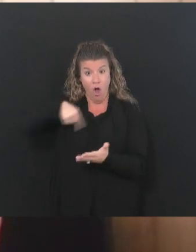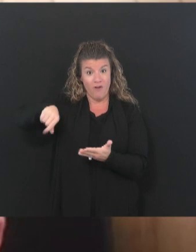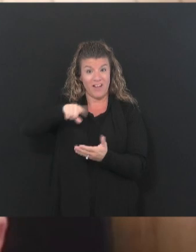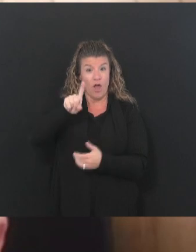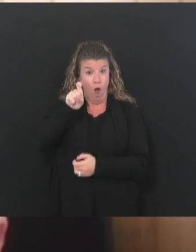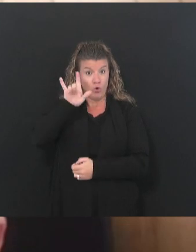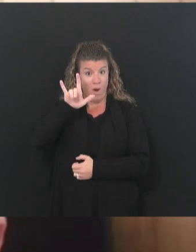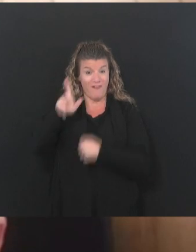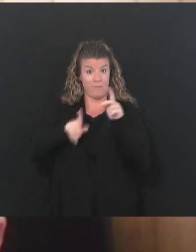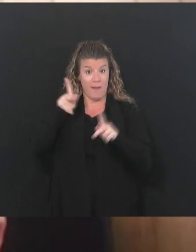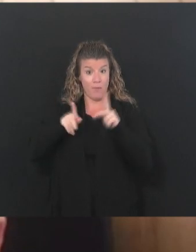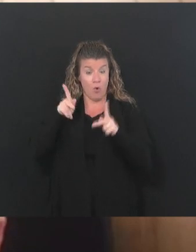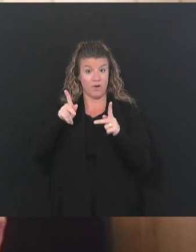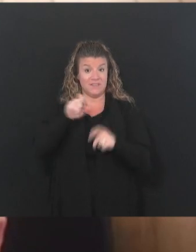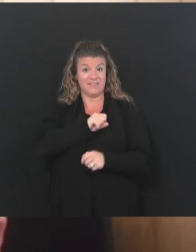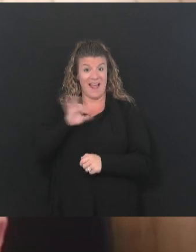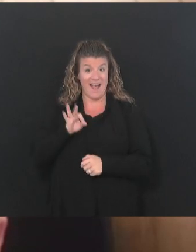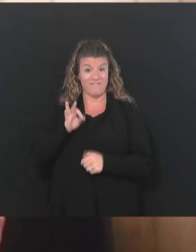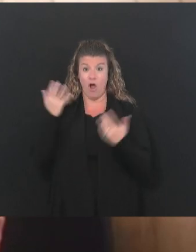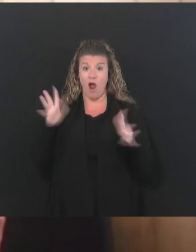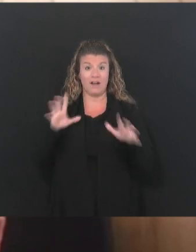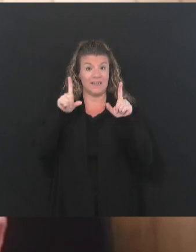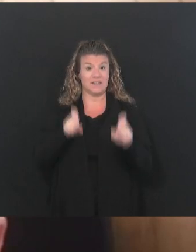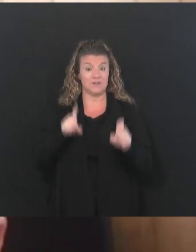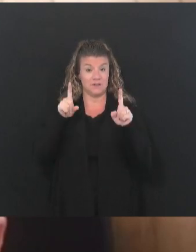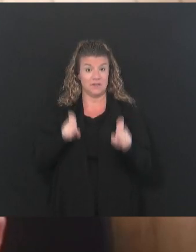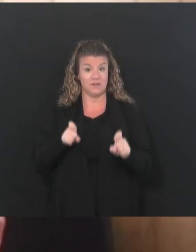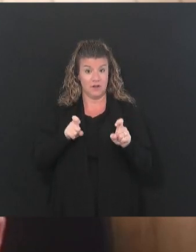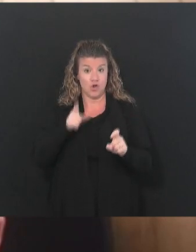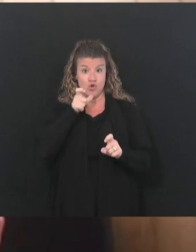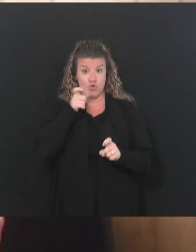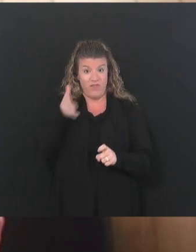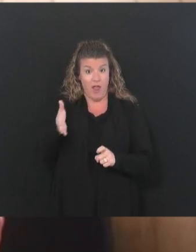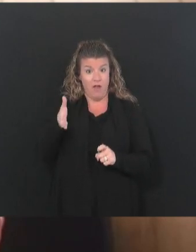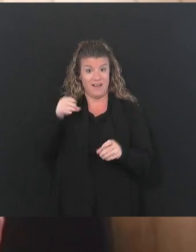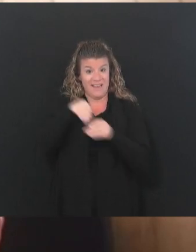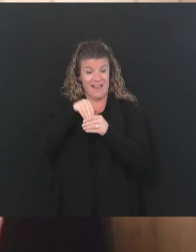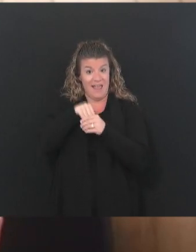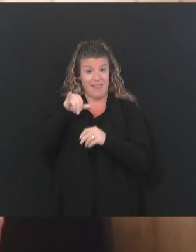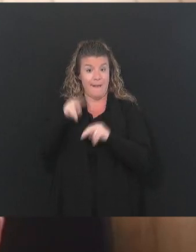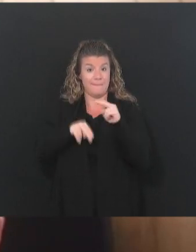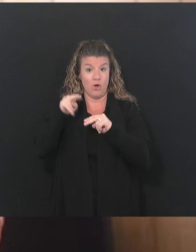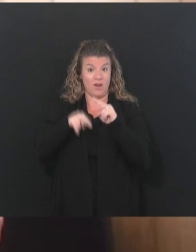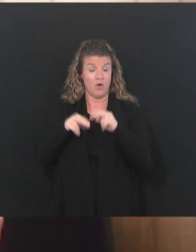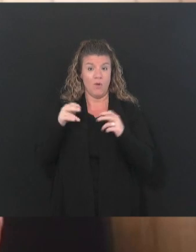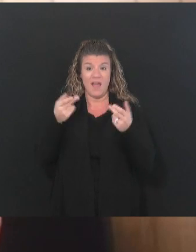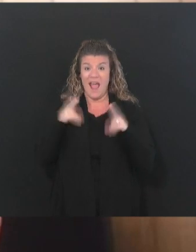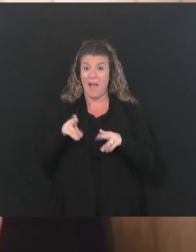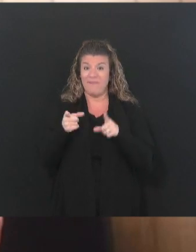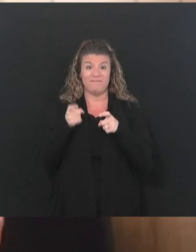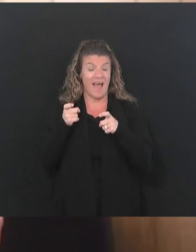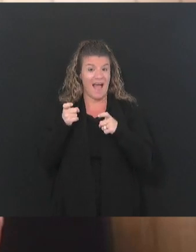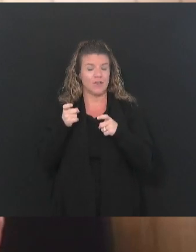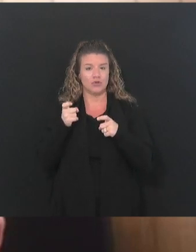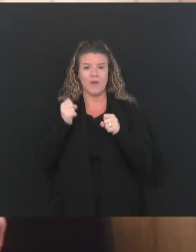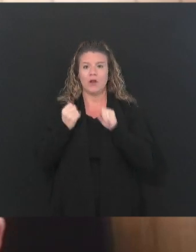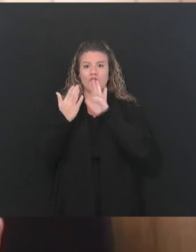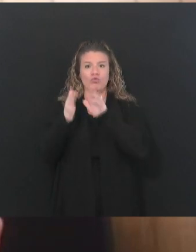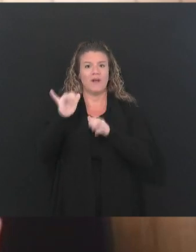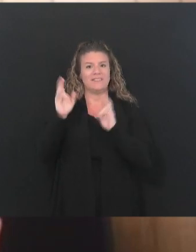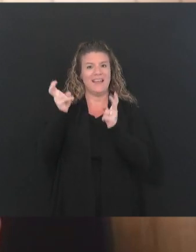125 personnel and staff were tested in a couple-hour period to address the issue at that